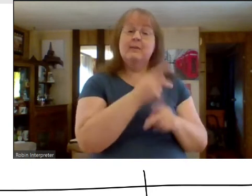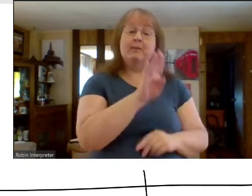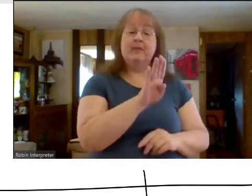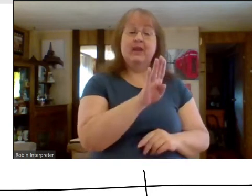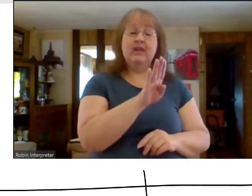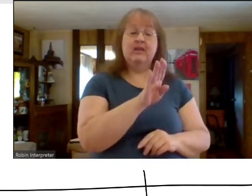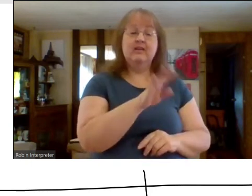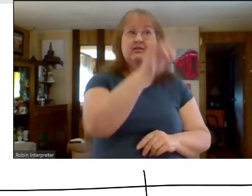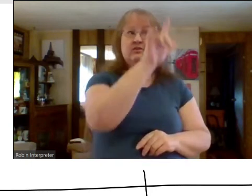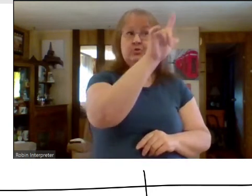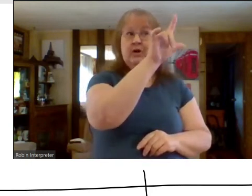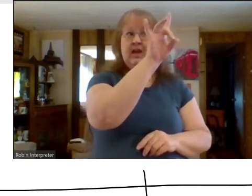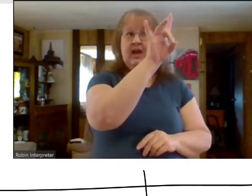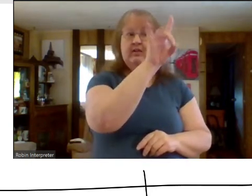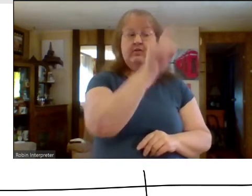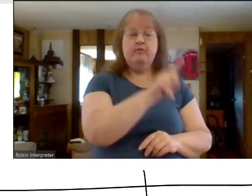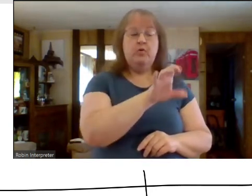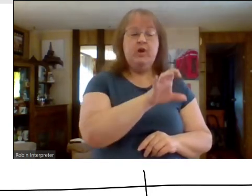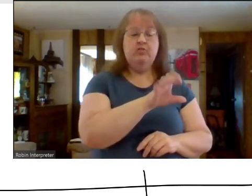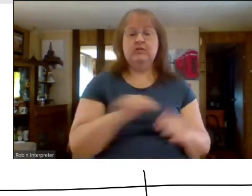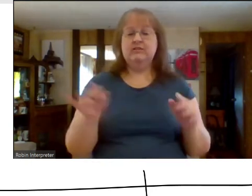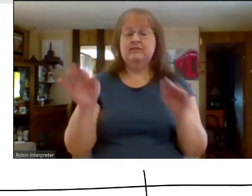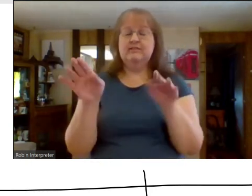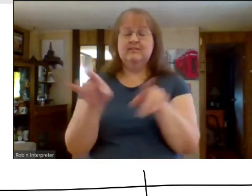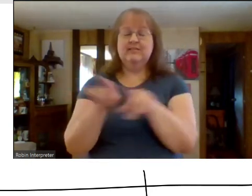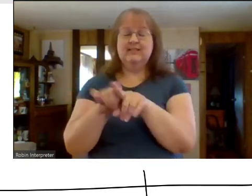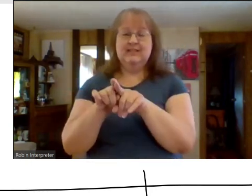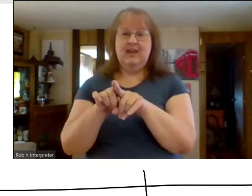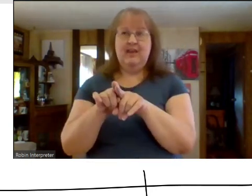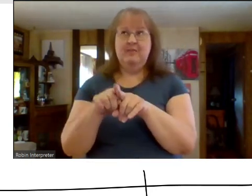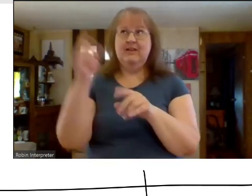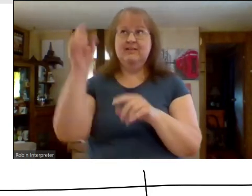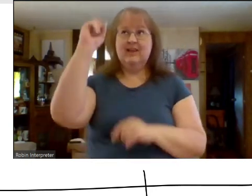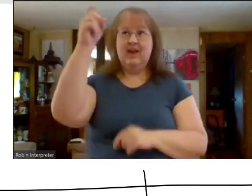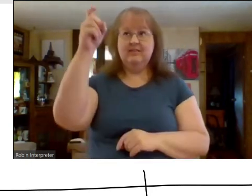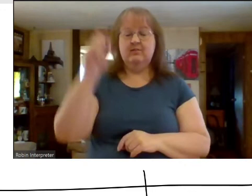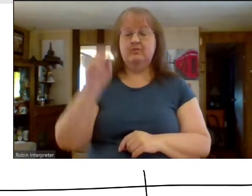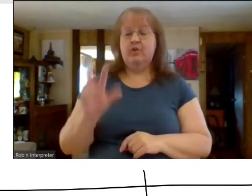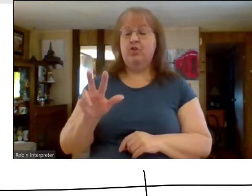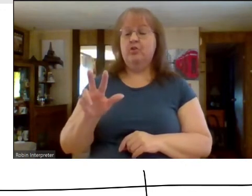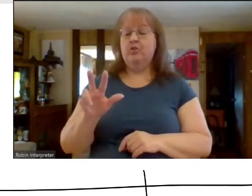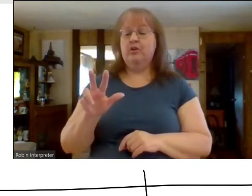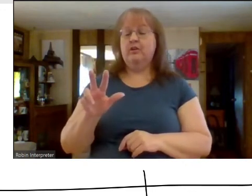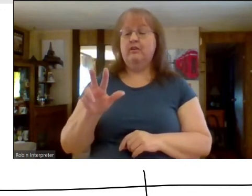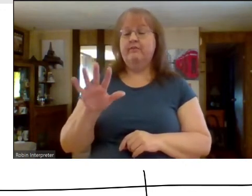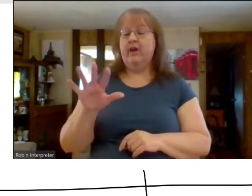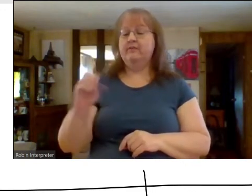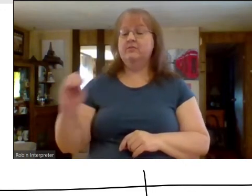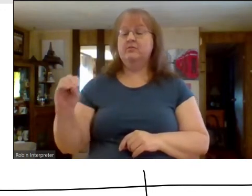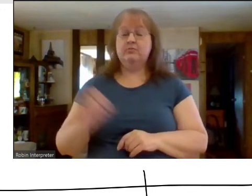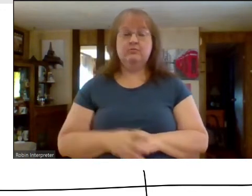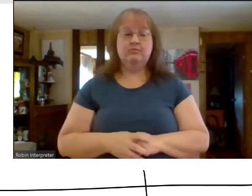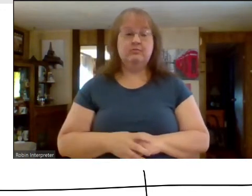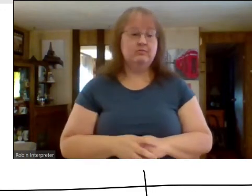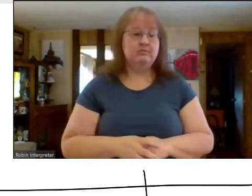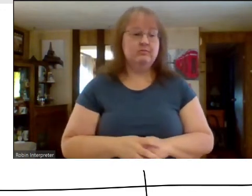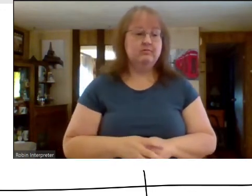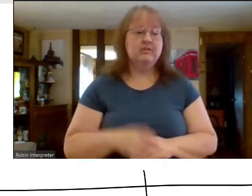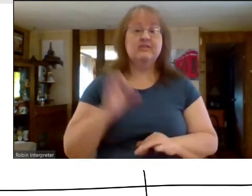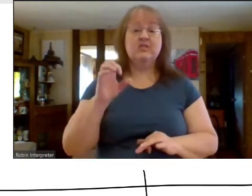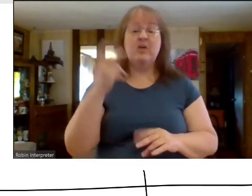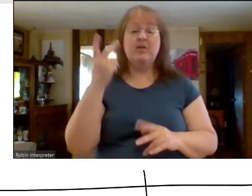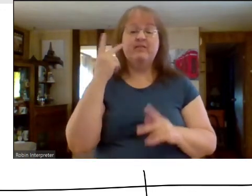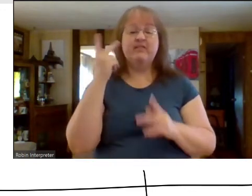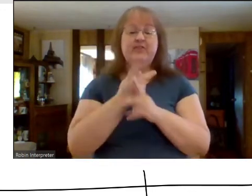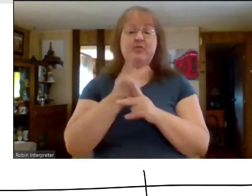we would say brand B, 28. So 28 out of 100 is the same thing as how many out of